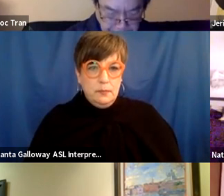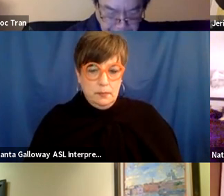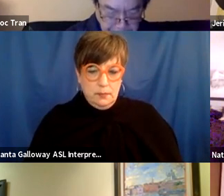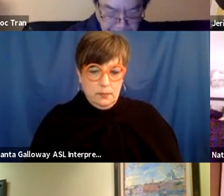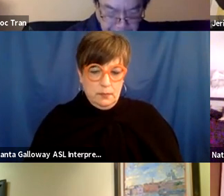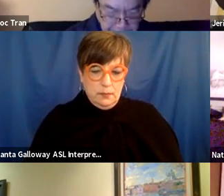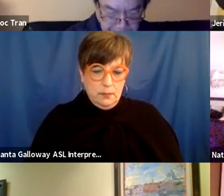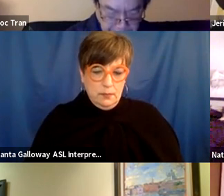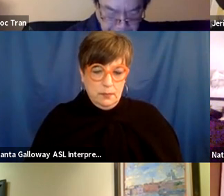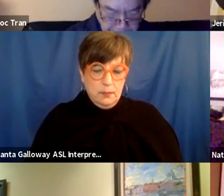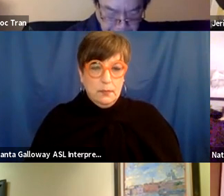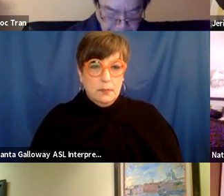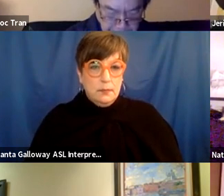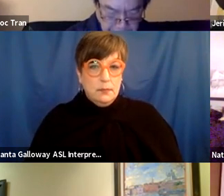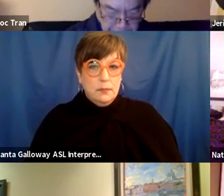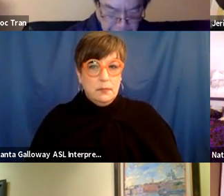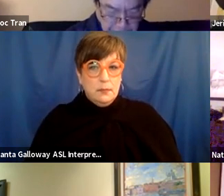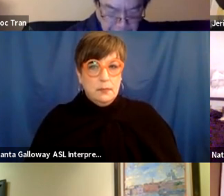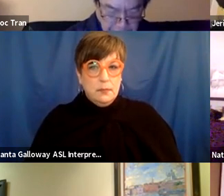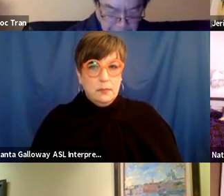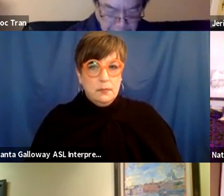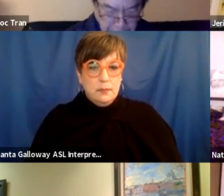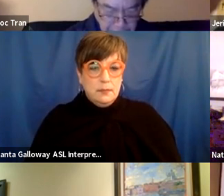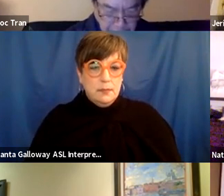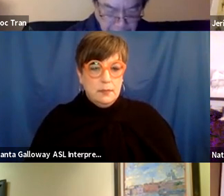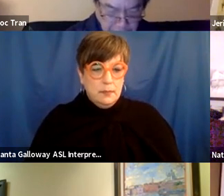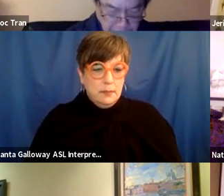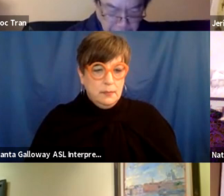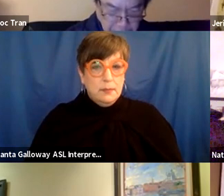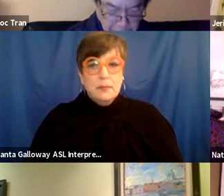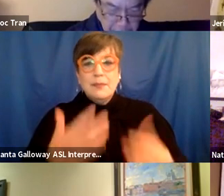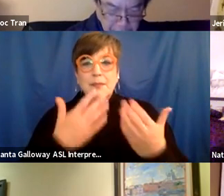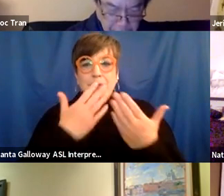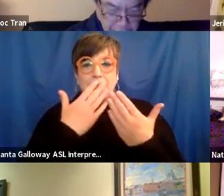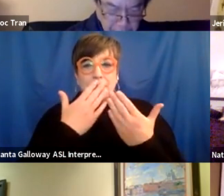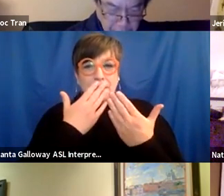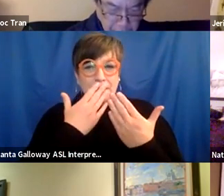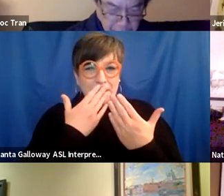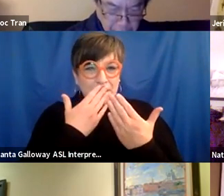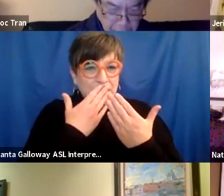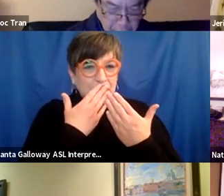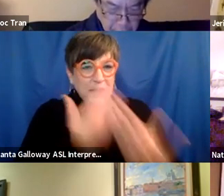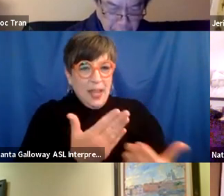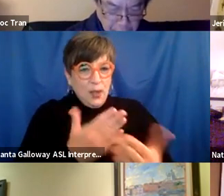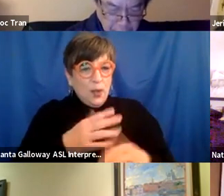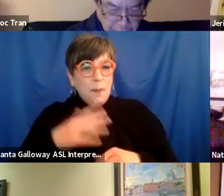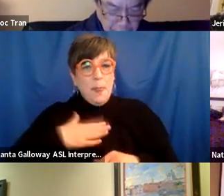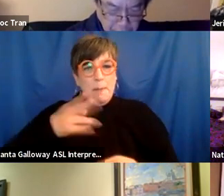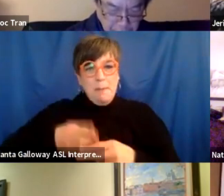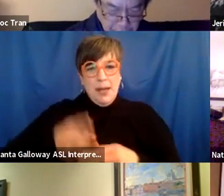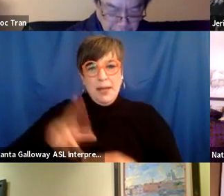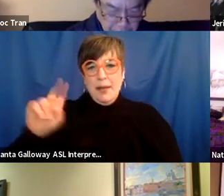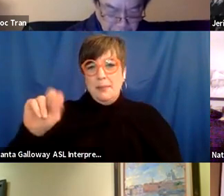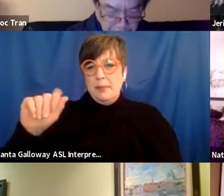Thank you, Superintendent. Good evening, Chairperson Oliver Davila and members of the school committee. My name is Nathan Cooter,